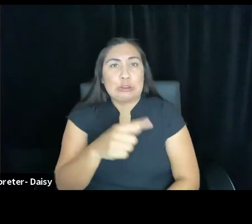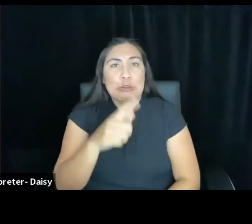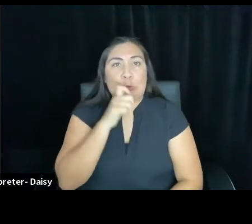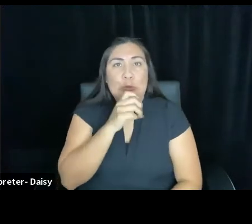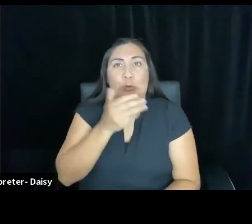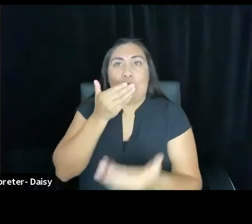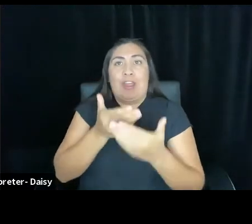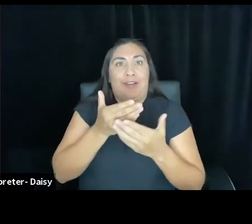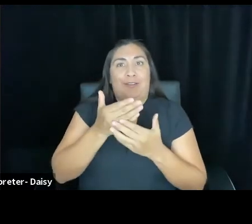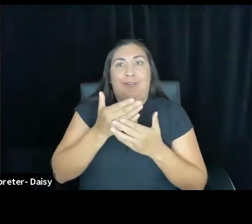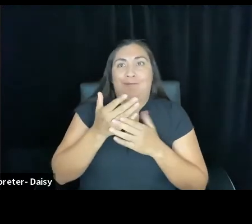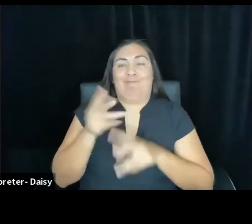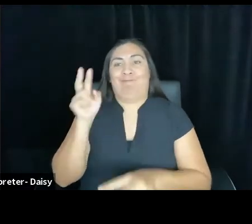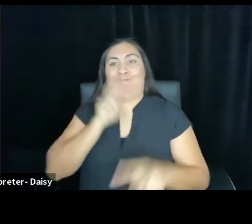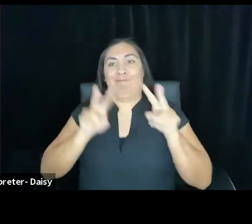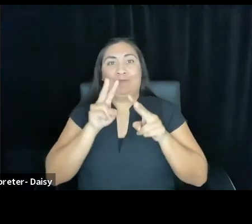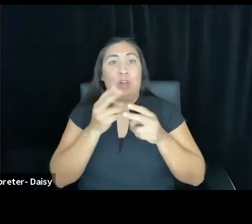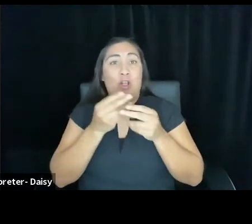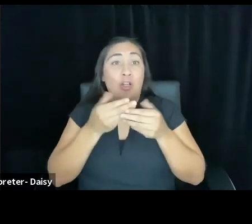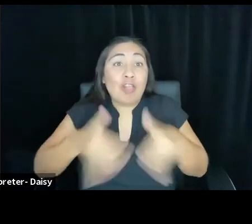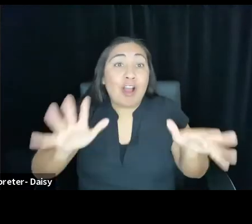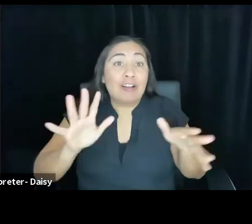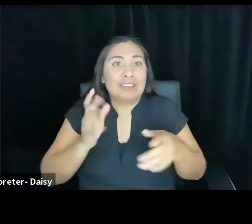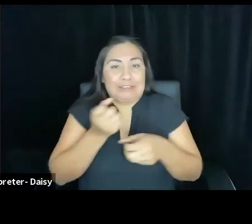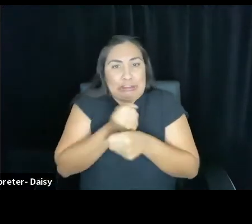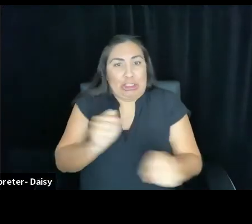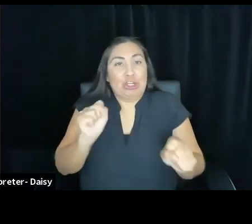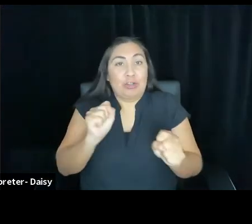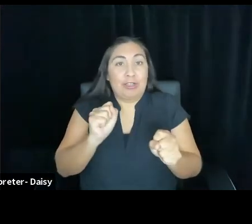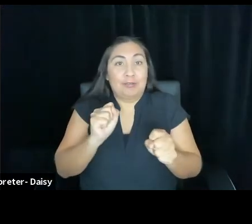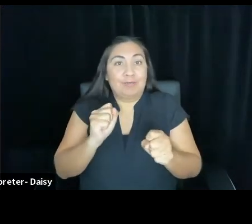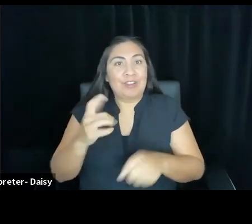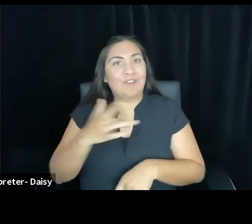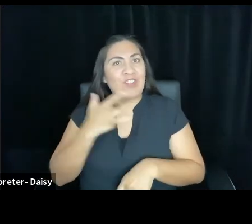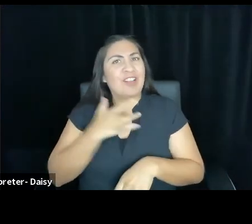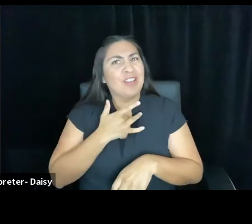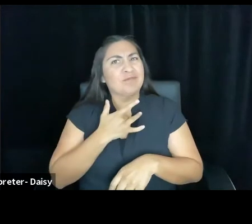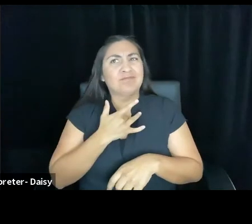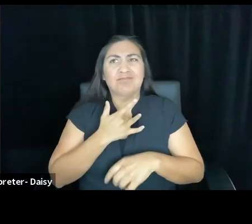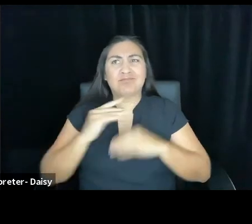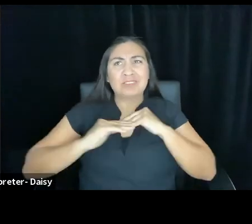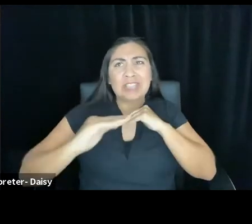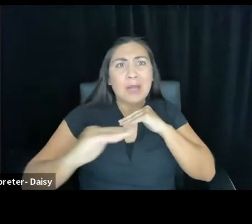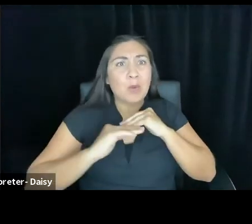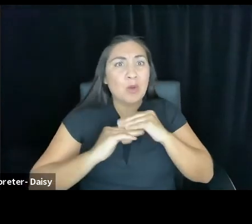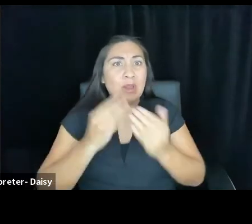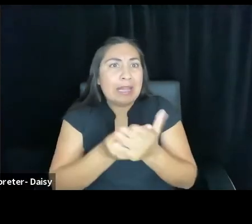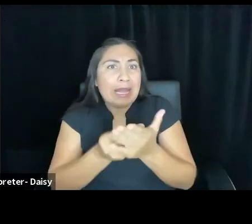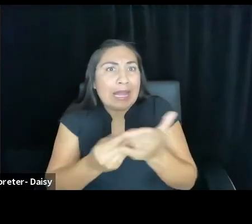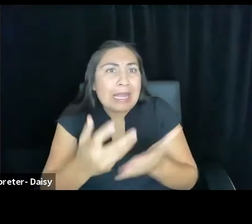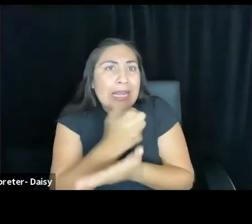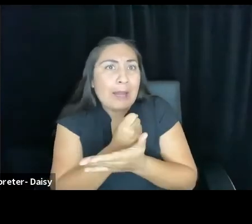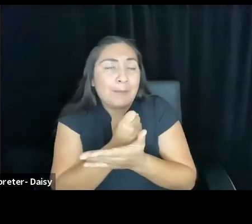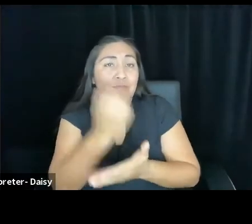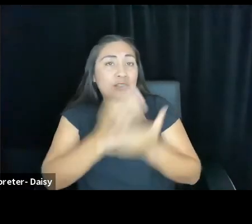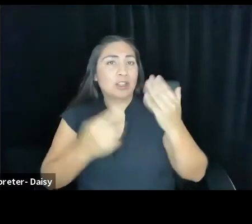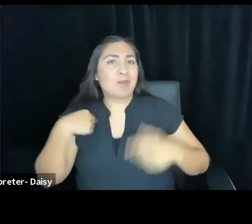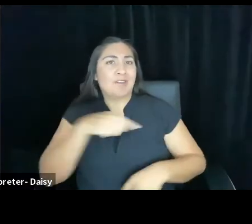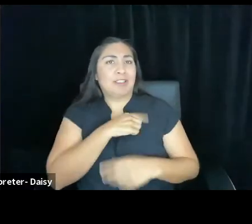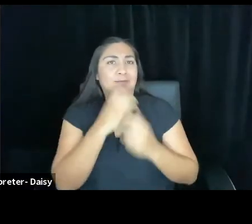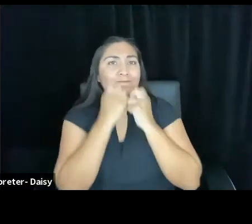security, of stability, of income. Some of us are also caring for family, working